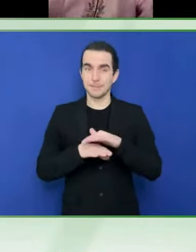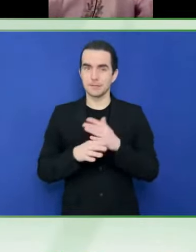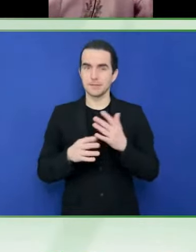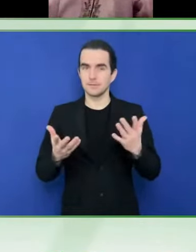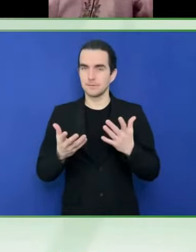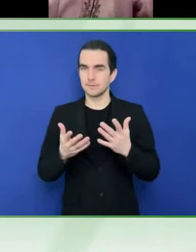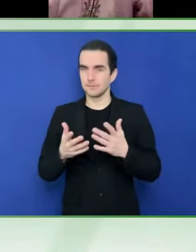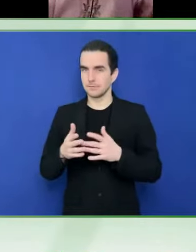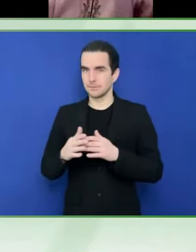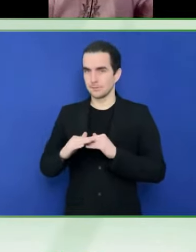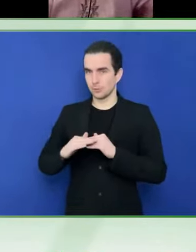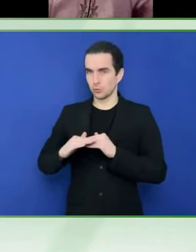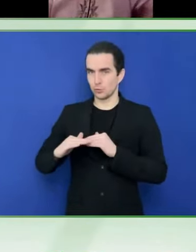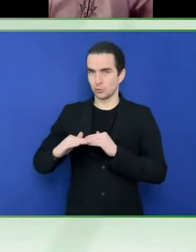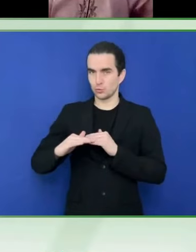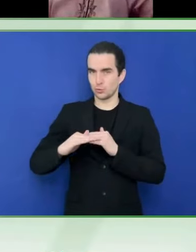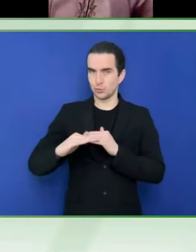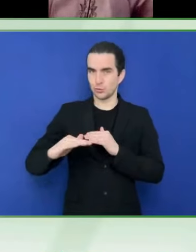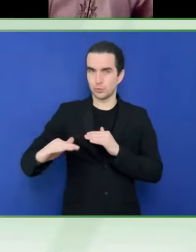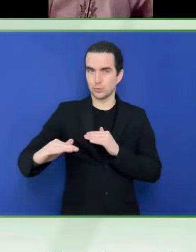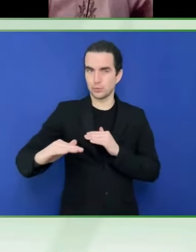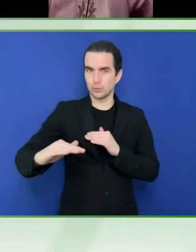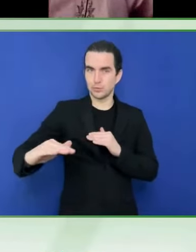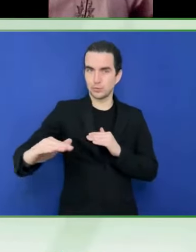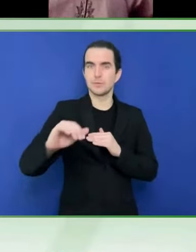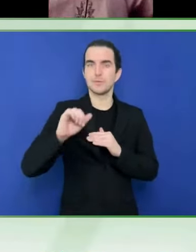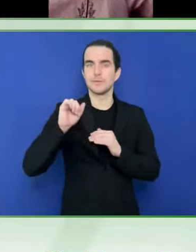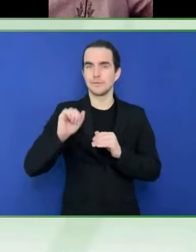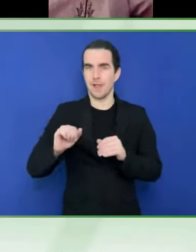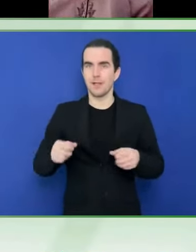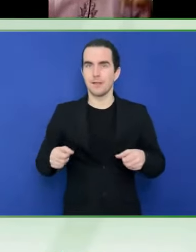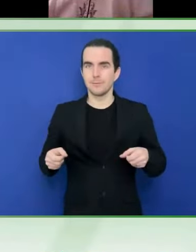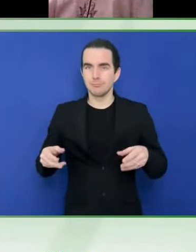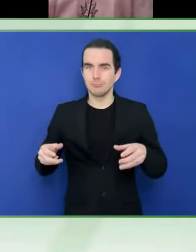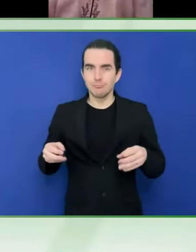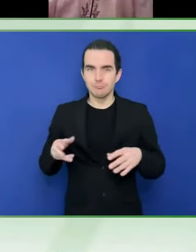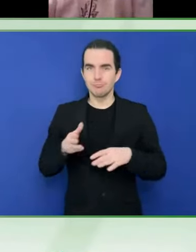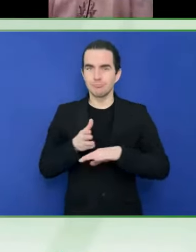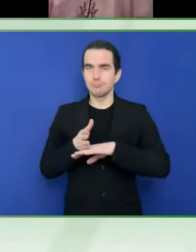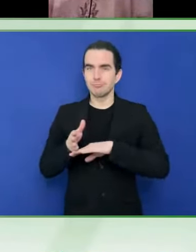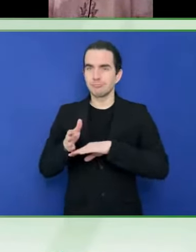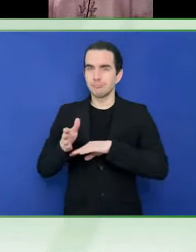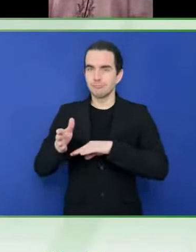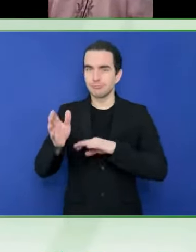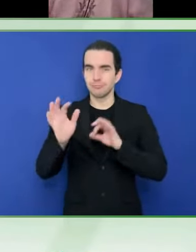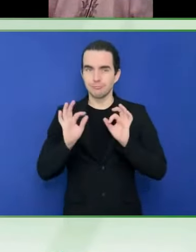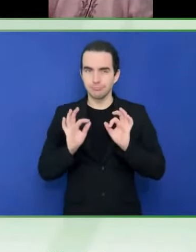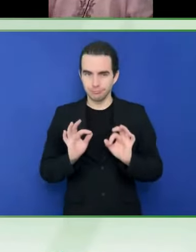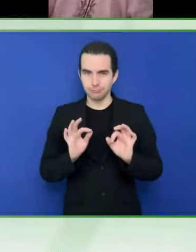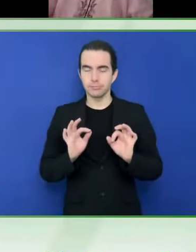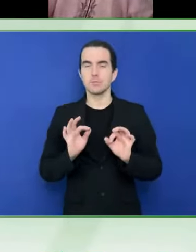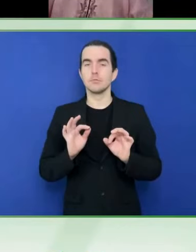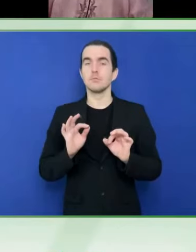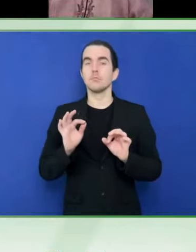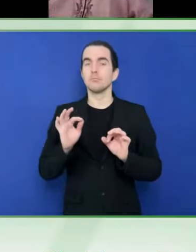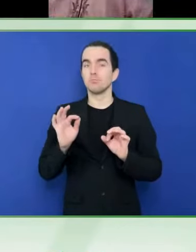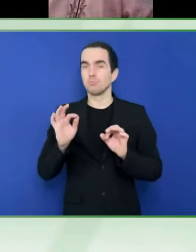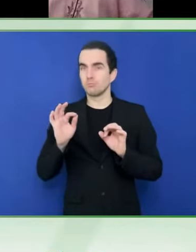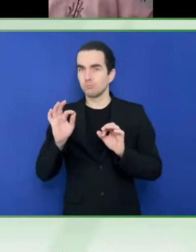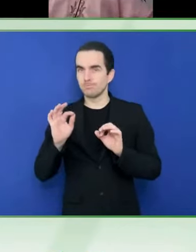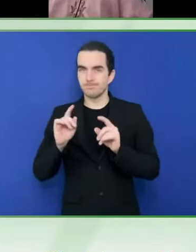in the top picture, and this is an accessible plane. The below